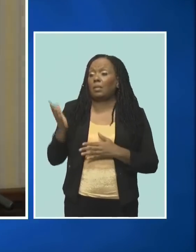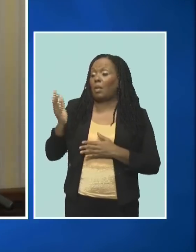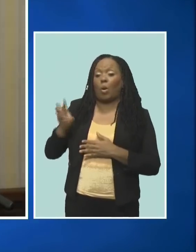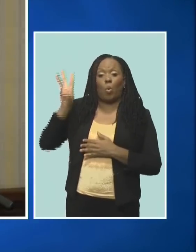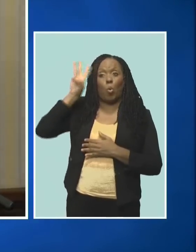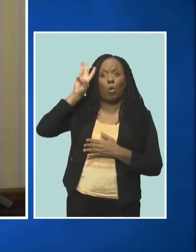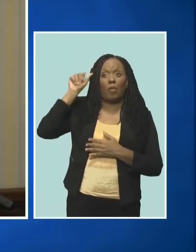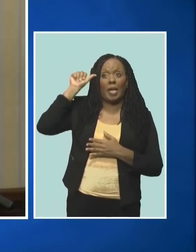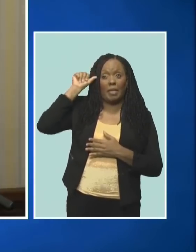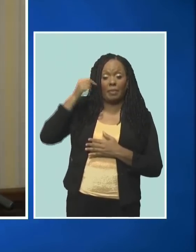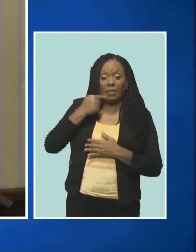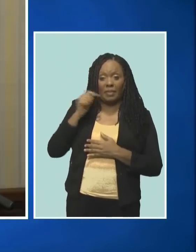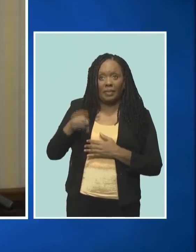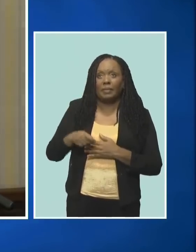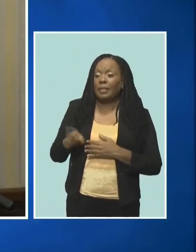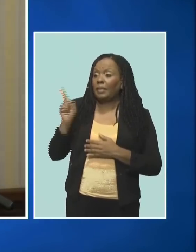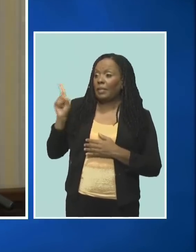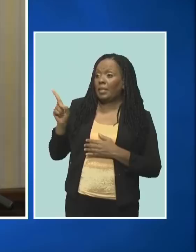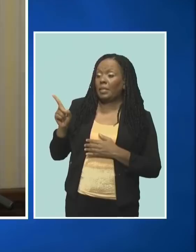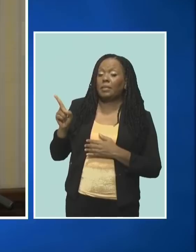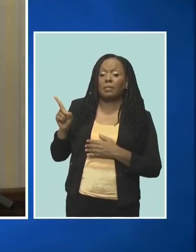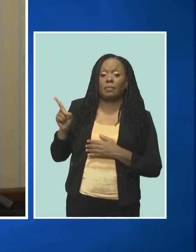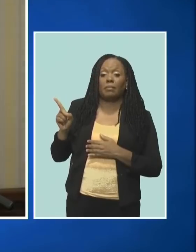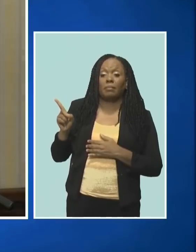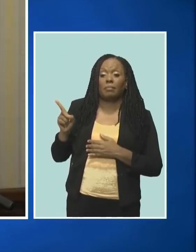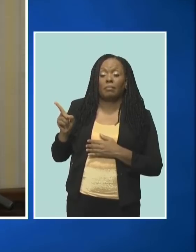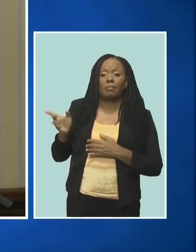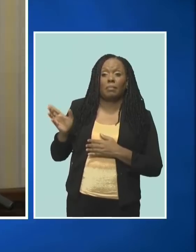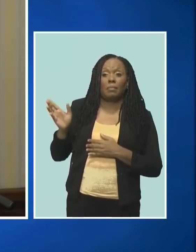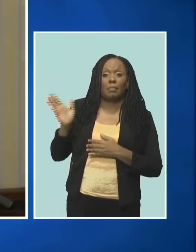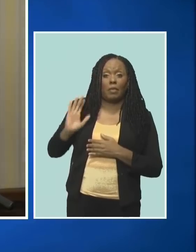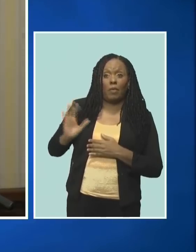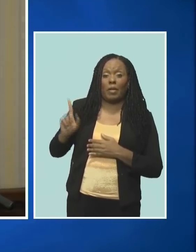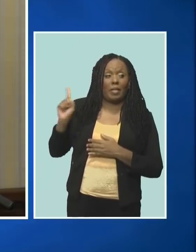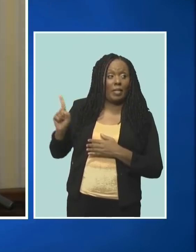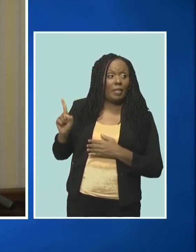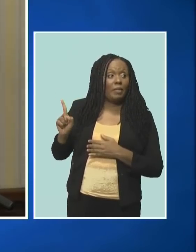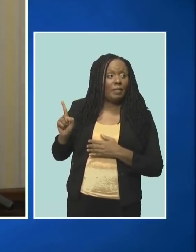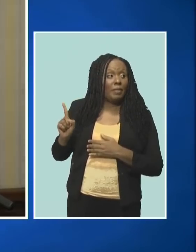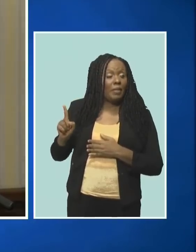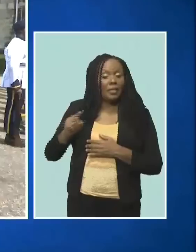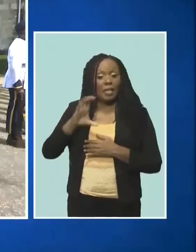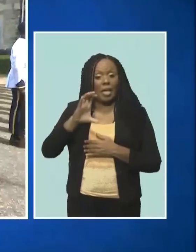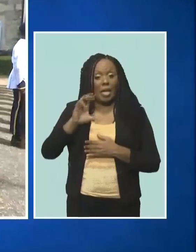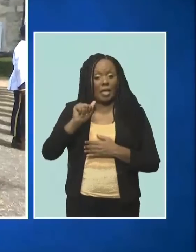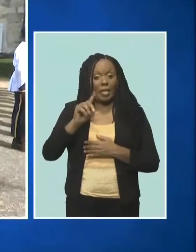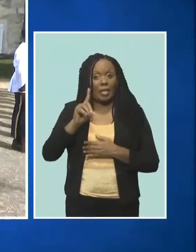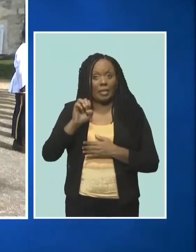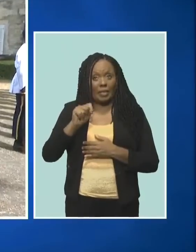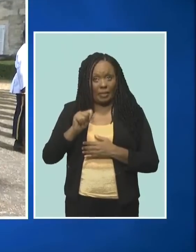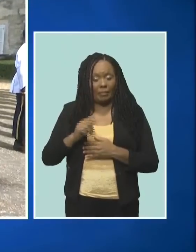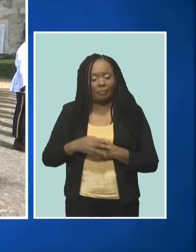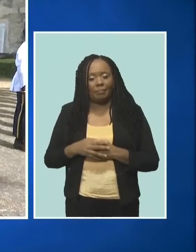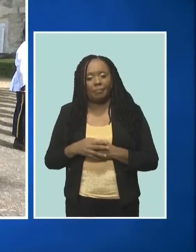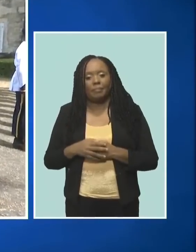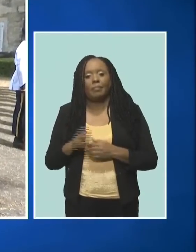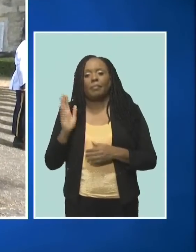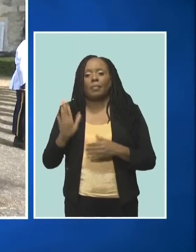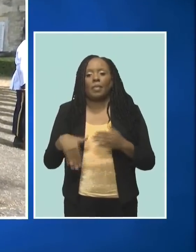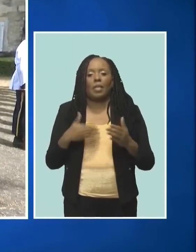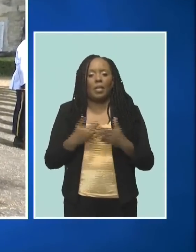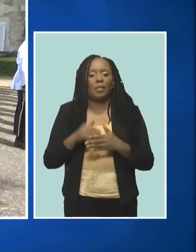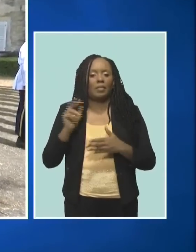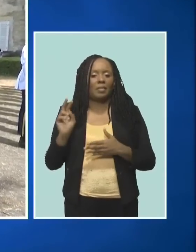Abrams. A former cadet himself, he says every secondary school student should be made to join the Barbados Cadet